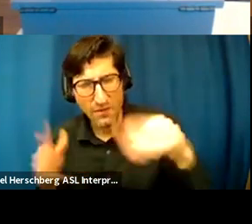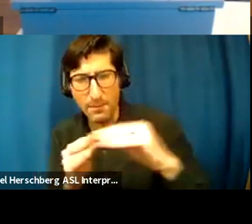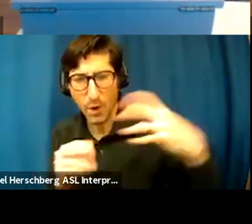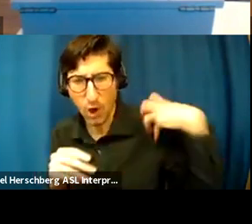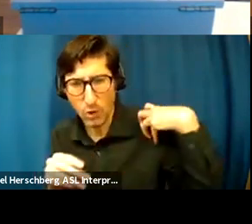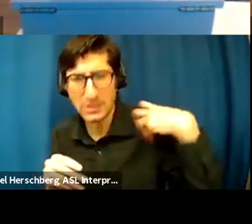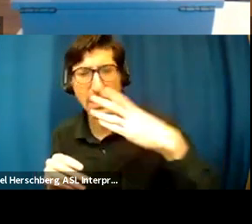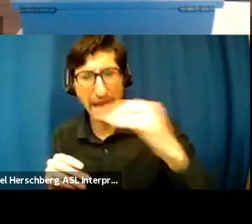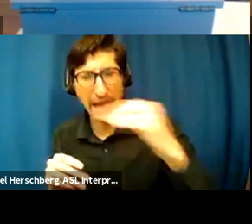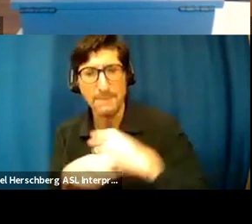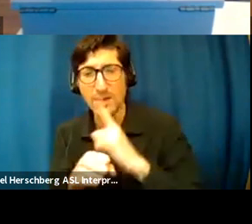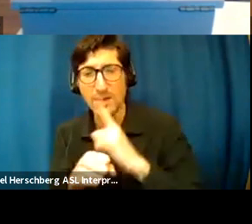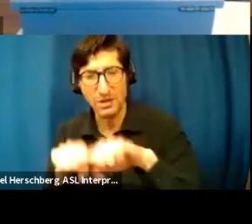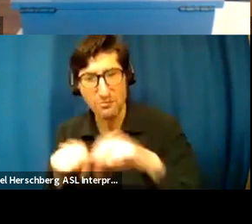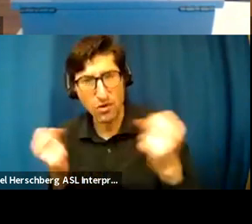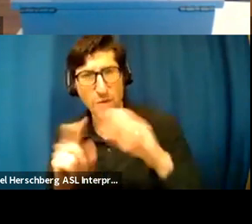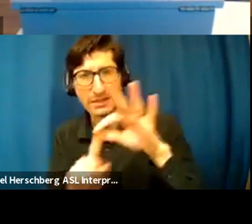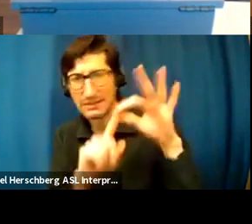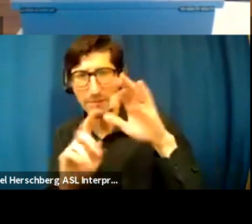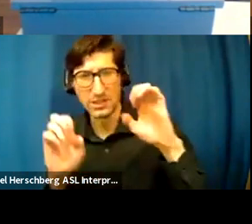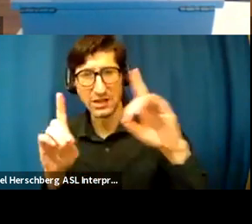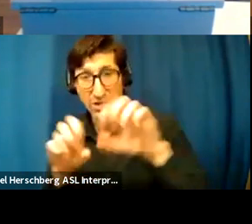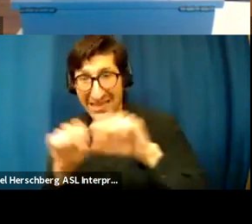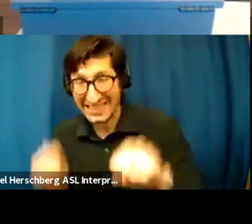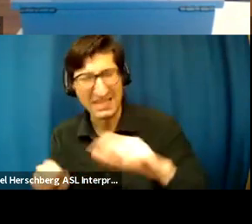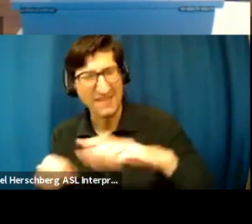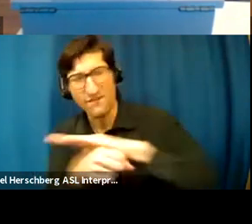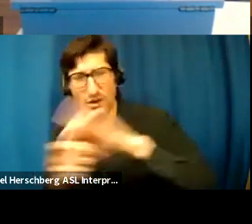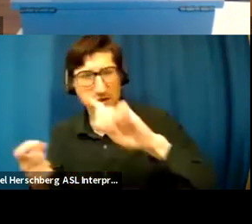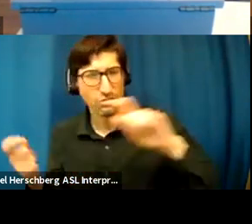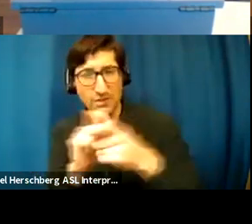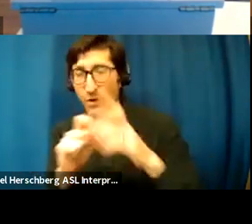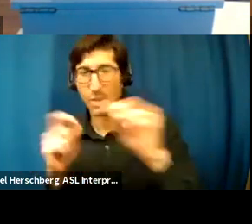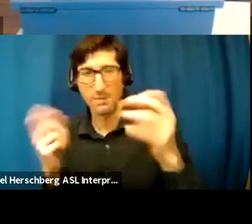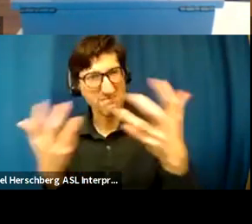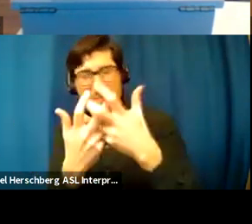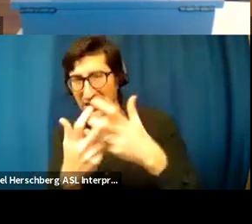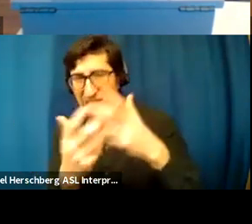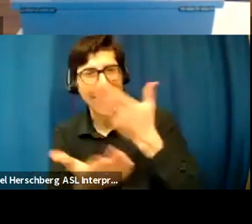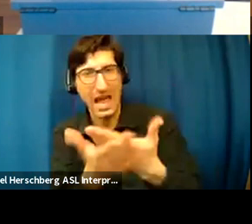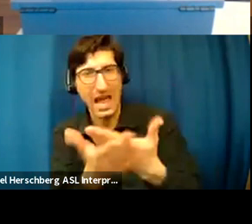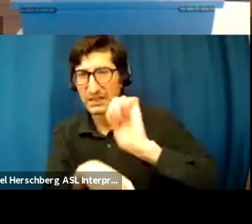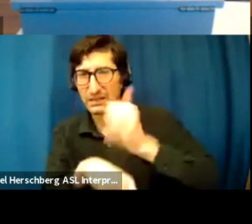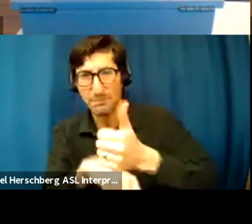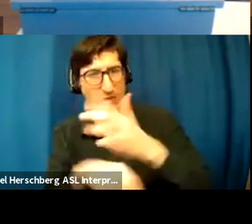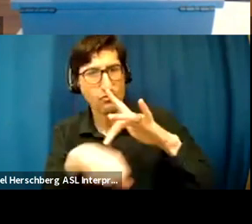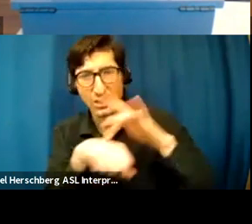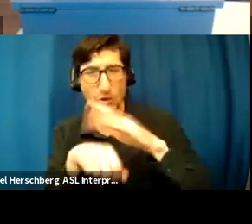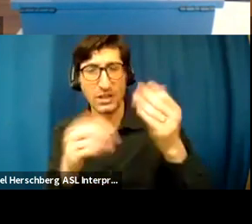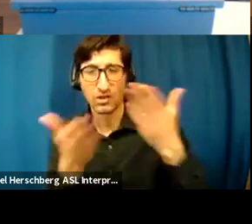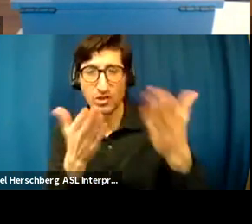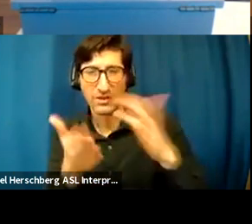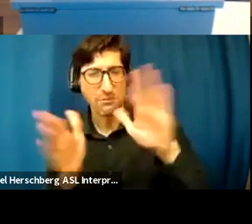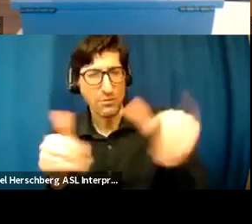that the broken special ed system is fully transformed and aligned with evidence-based supports, resources, and services that